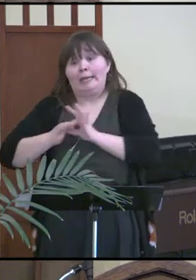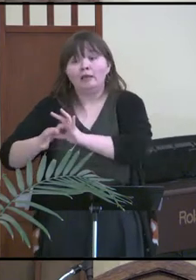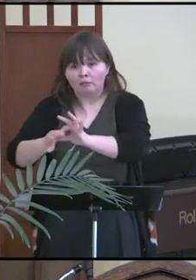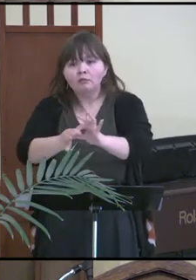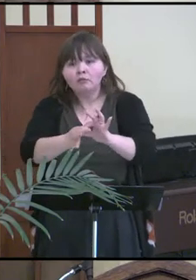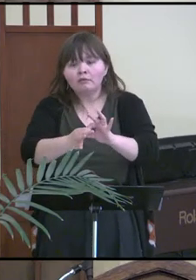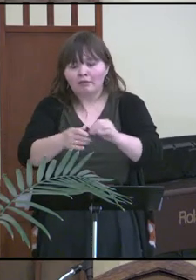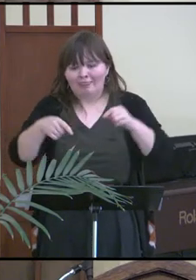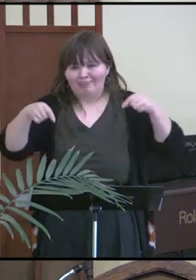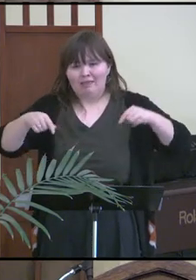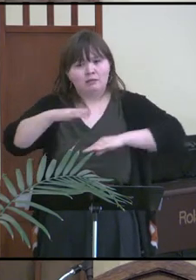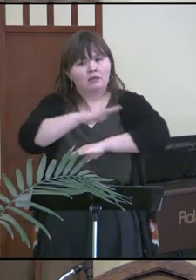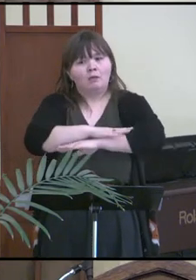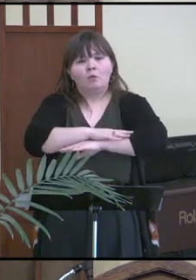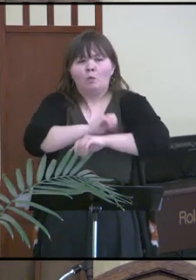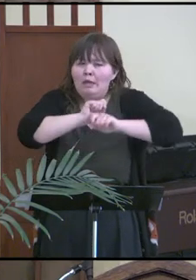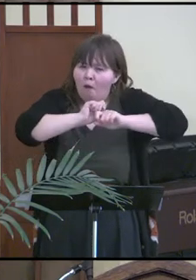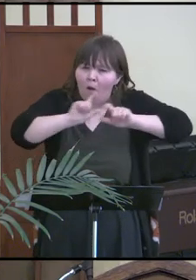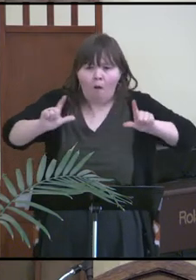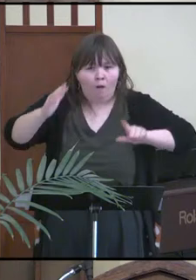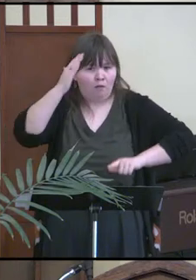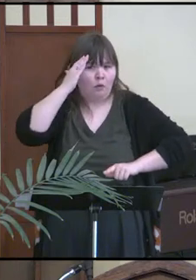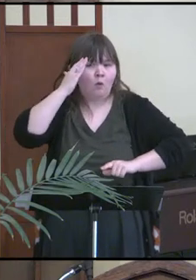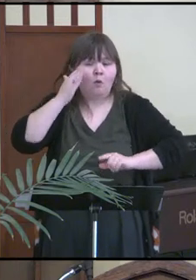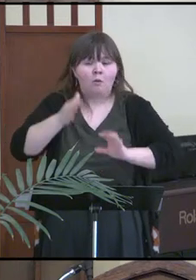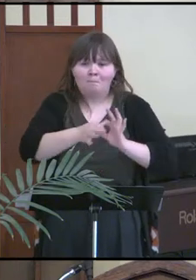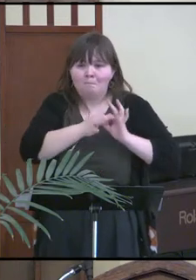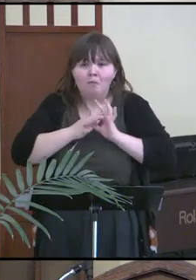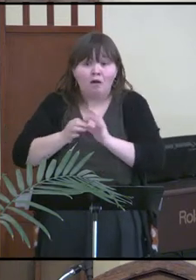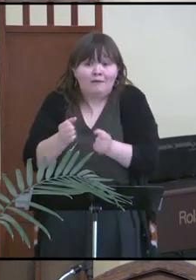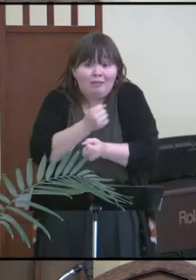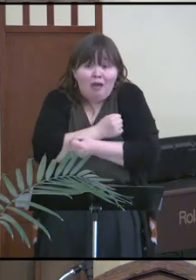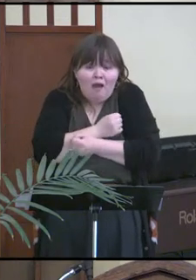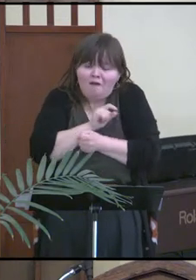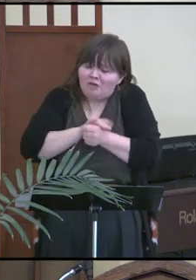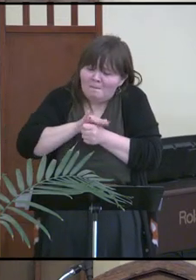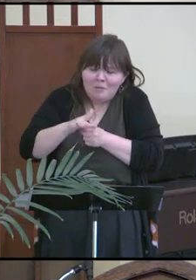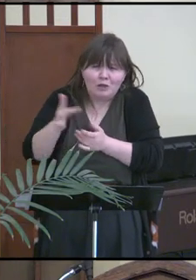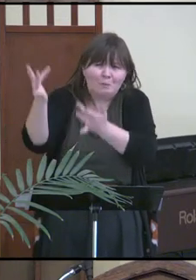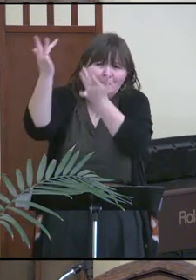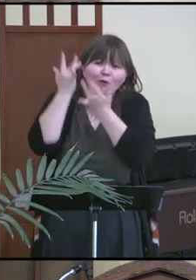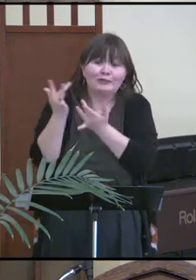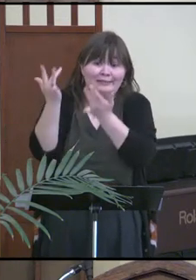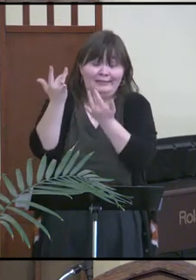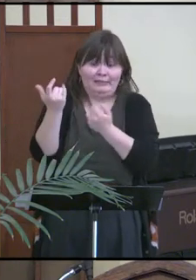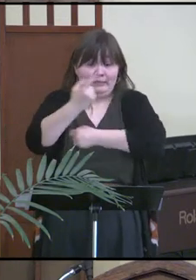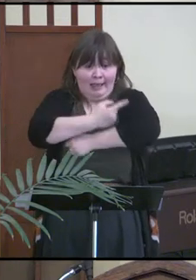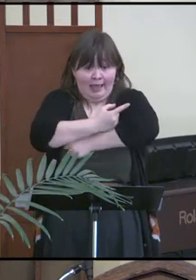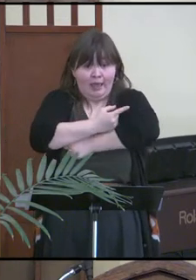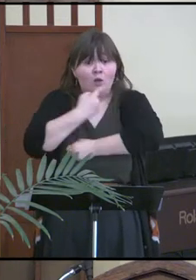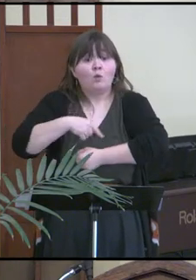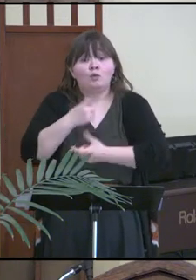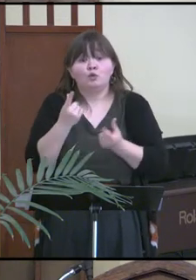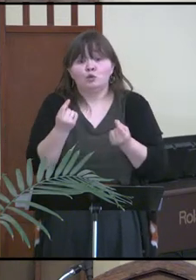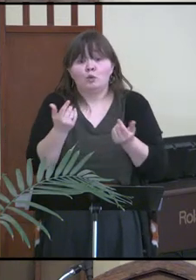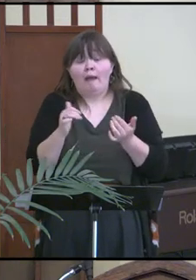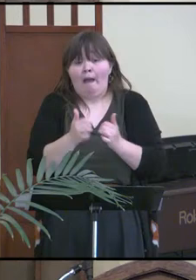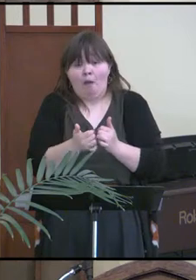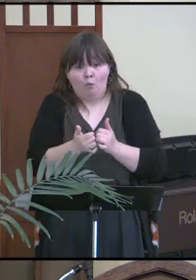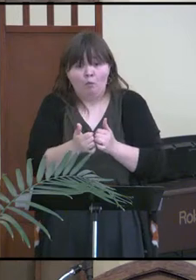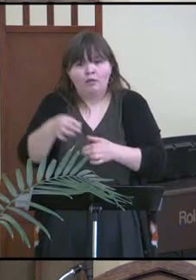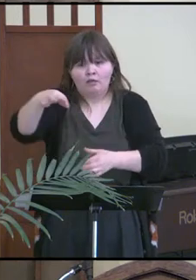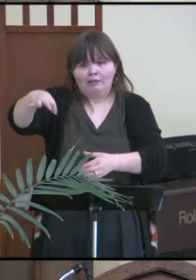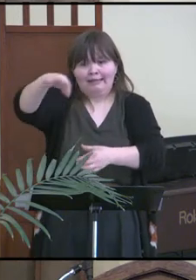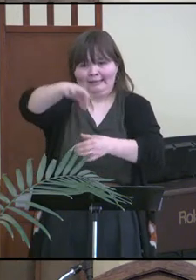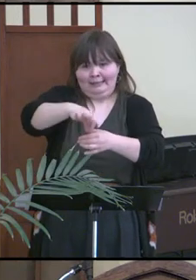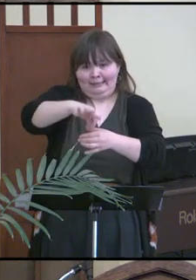table, we all know the bond of love and abundant mercy. And today we will do communion by the